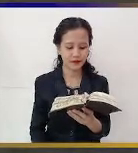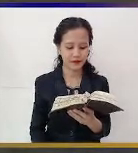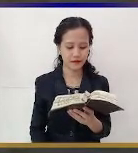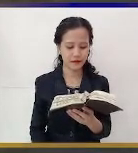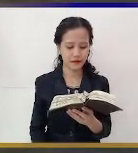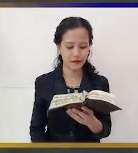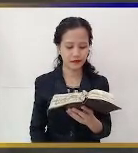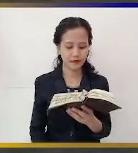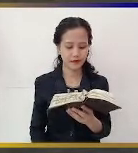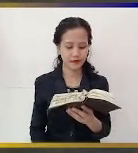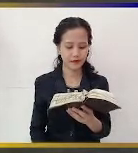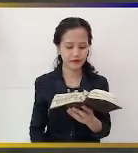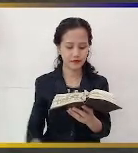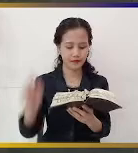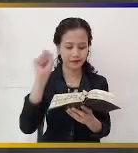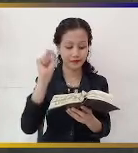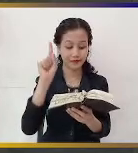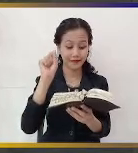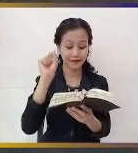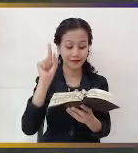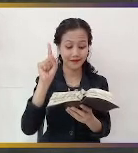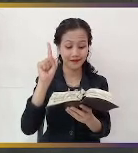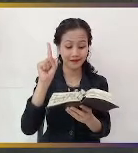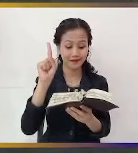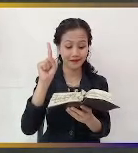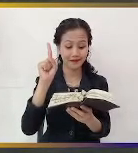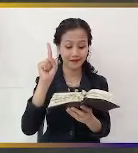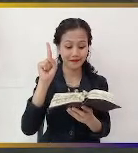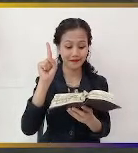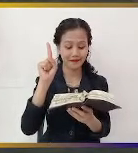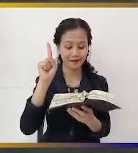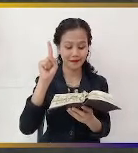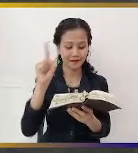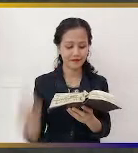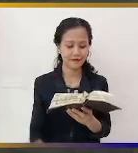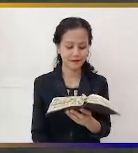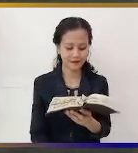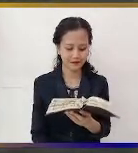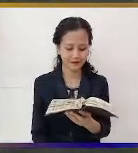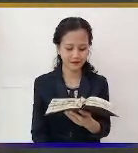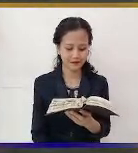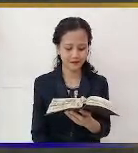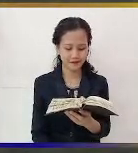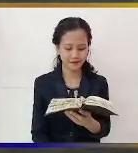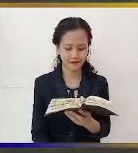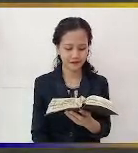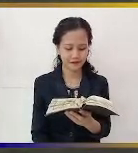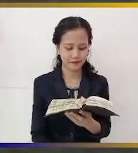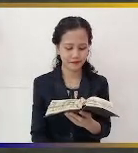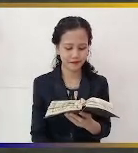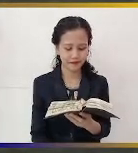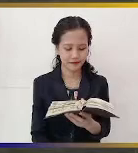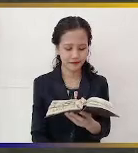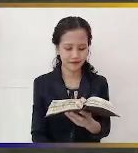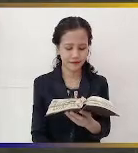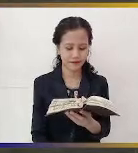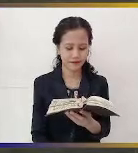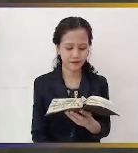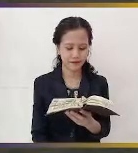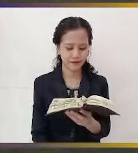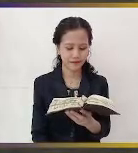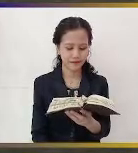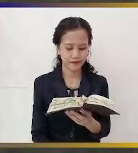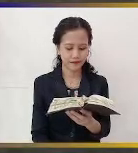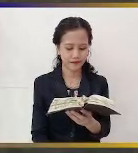this thing. And God said unto him, because thou hast asked this thing, and hast not asked for thyself long